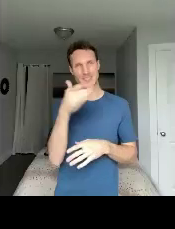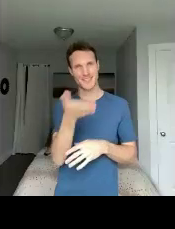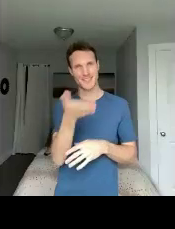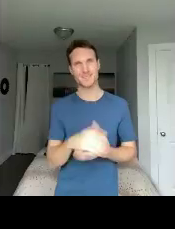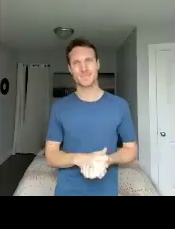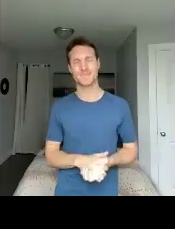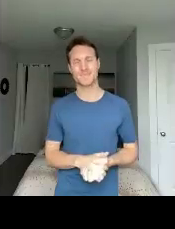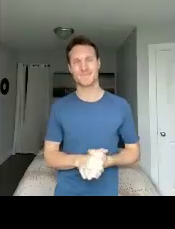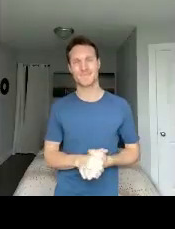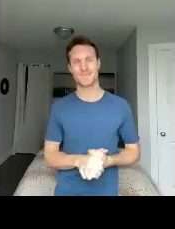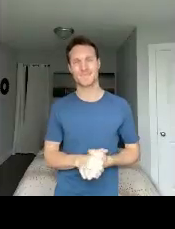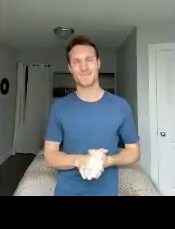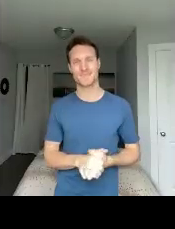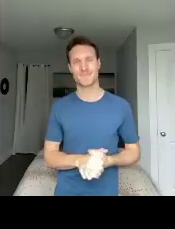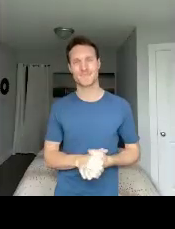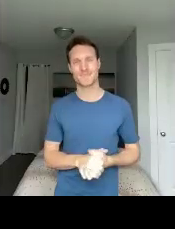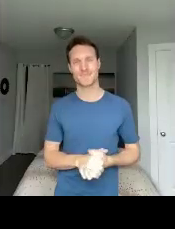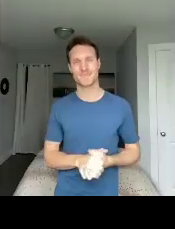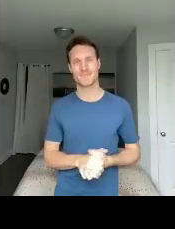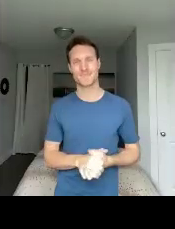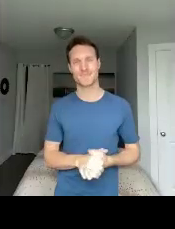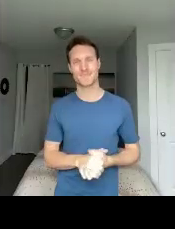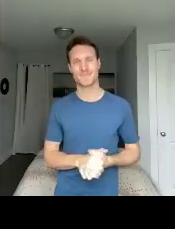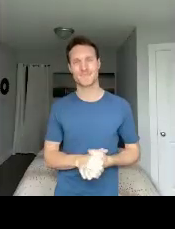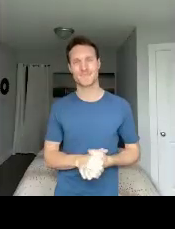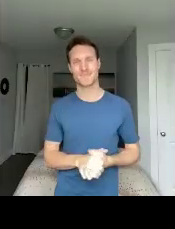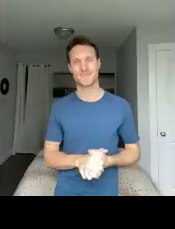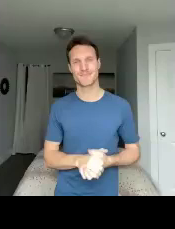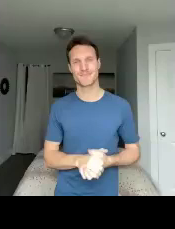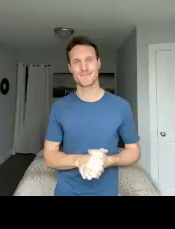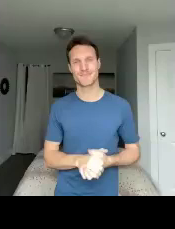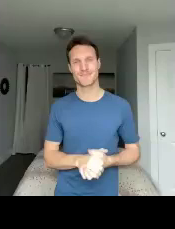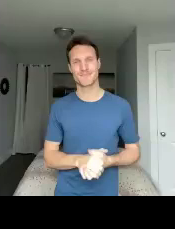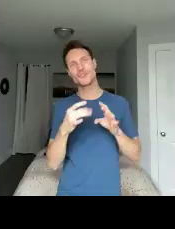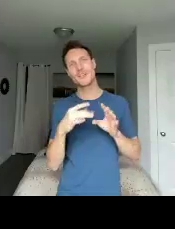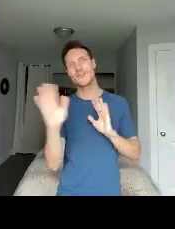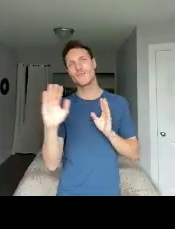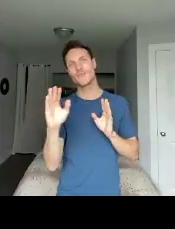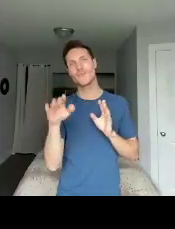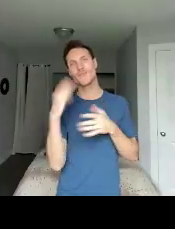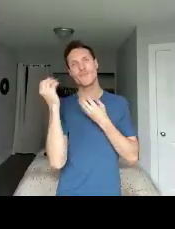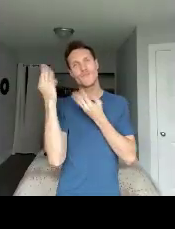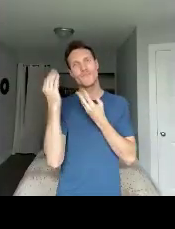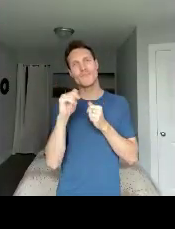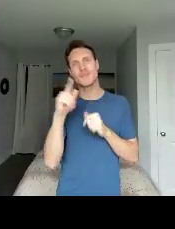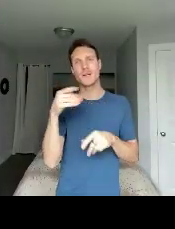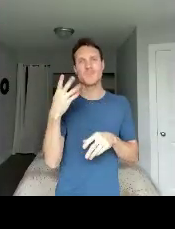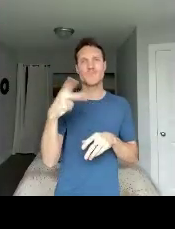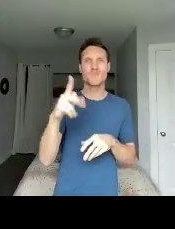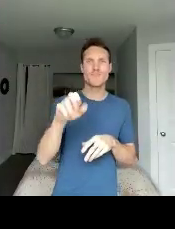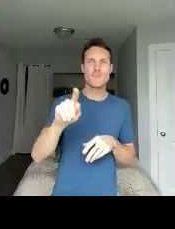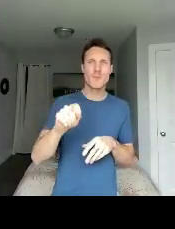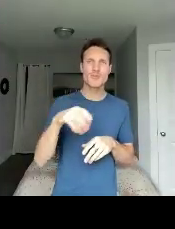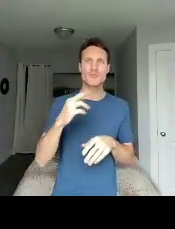We had a question in the chat about further information on proposed rate increases. and if they'll be available on the KDAD's